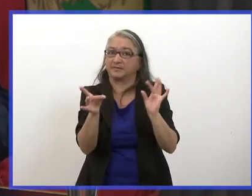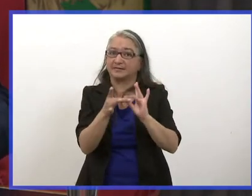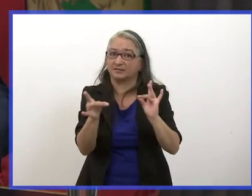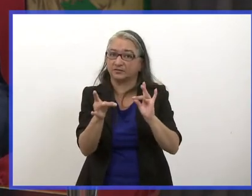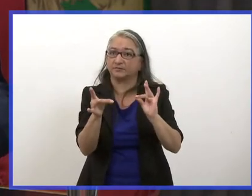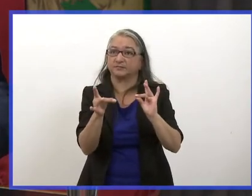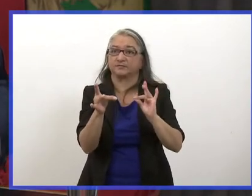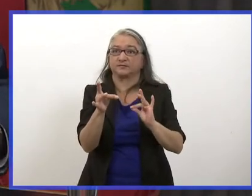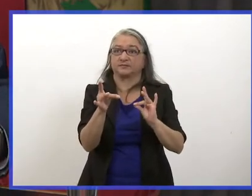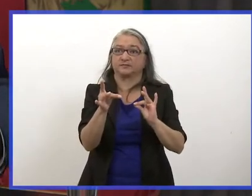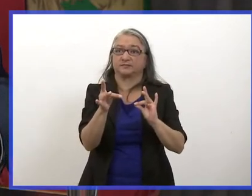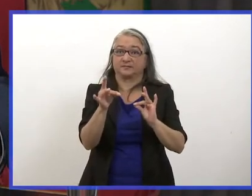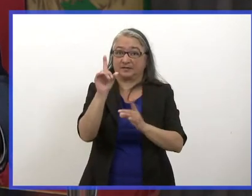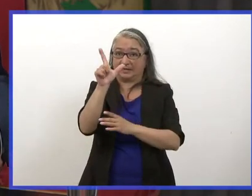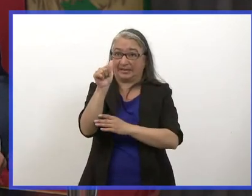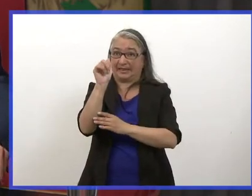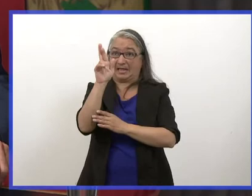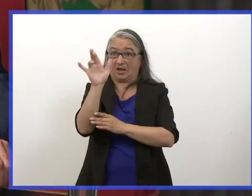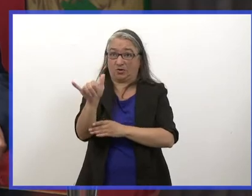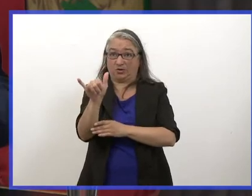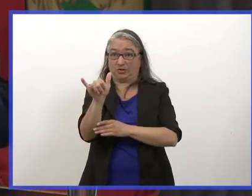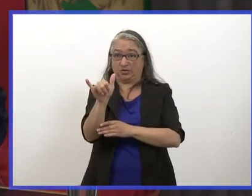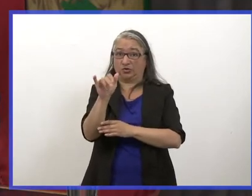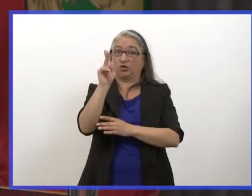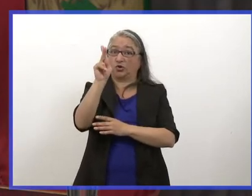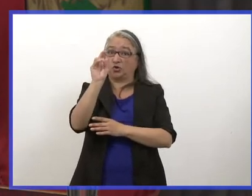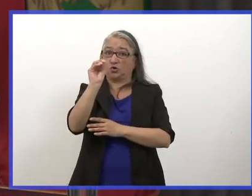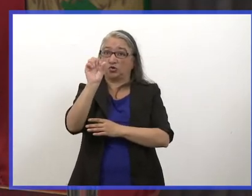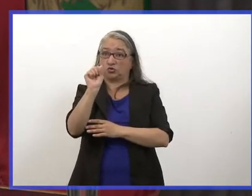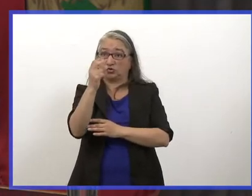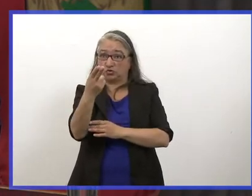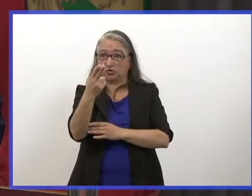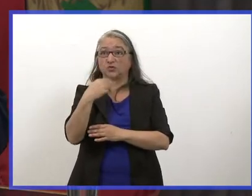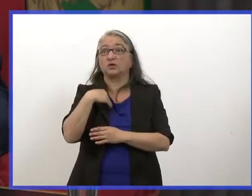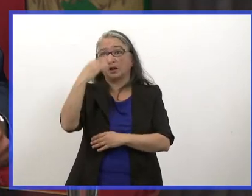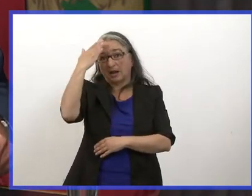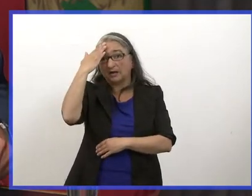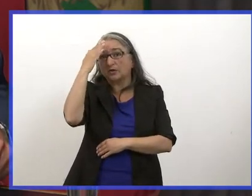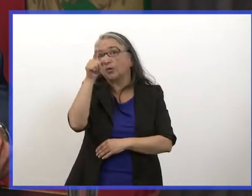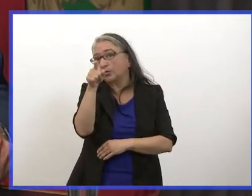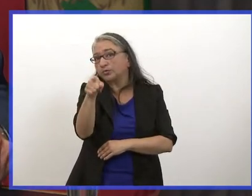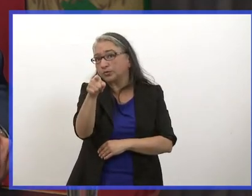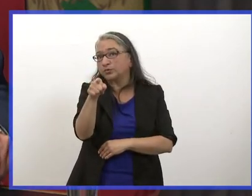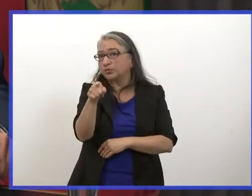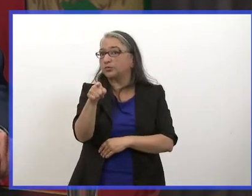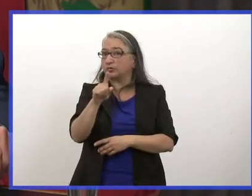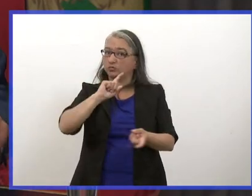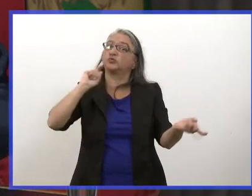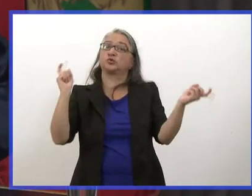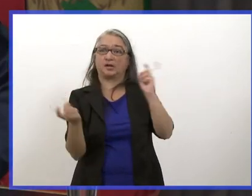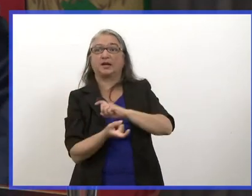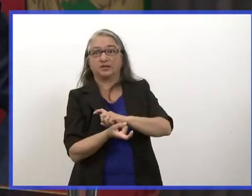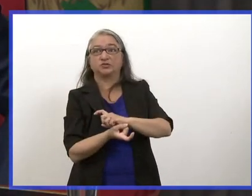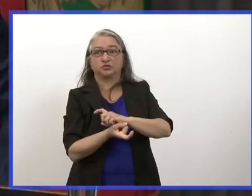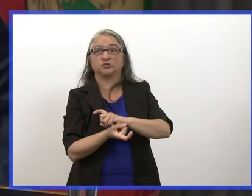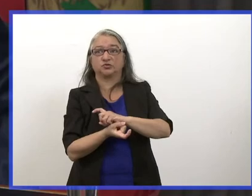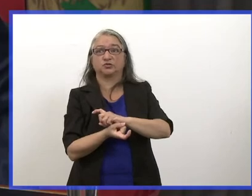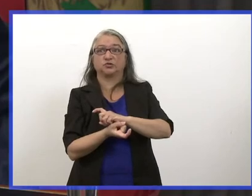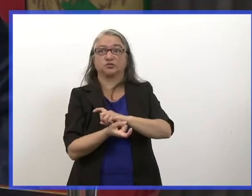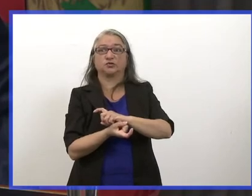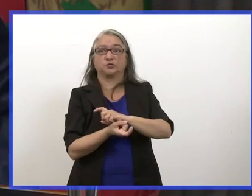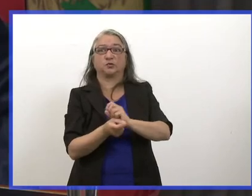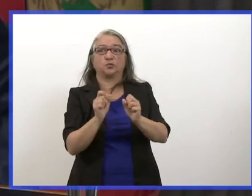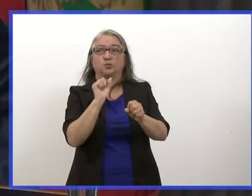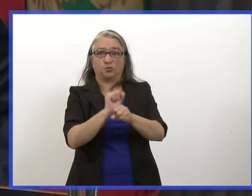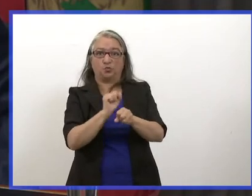which won't involve quite as much work at the Free Press. I wanted to wish you the very best in your retirement.